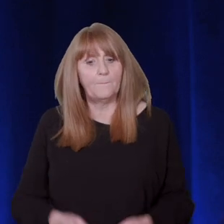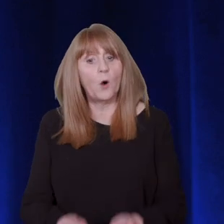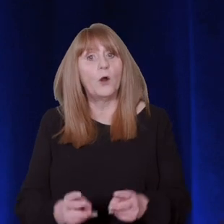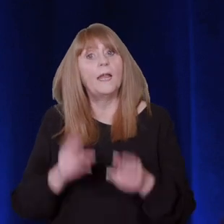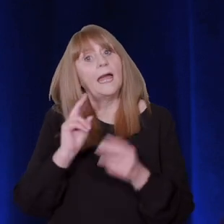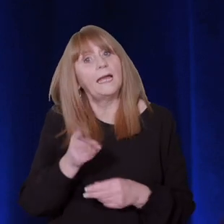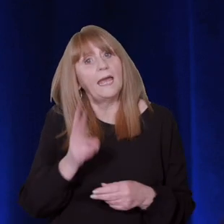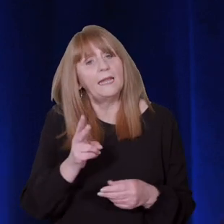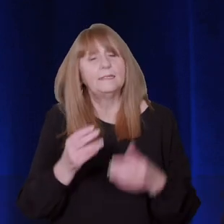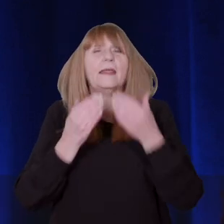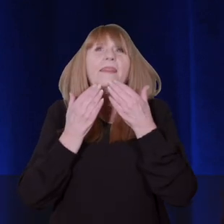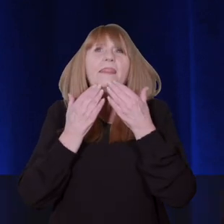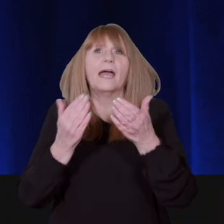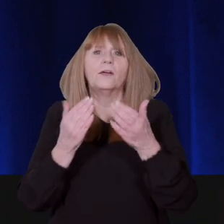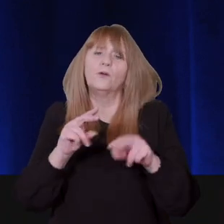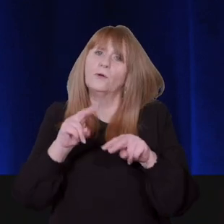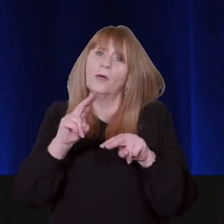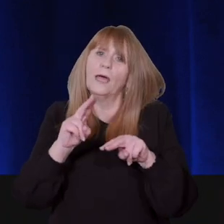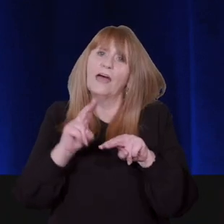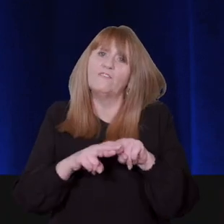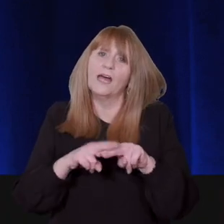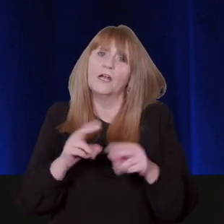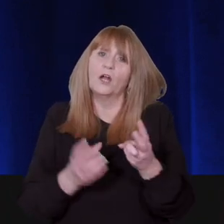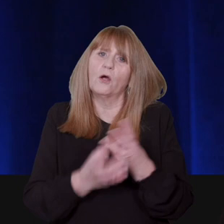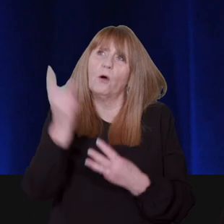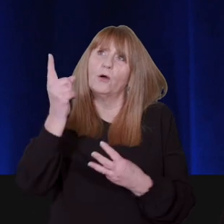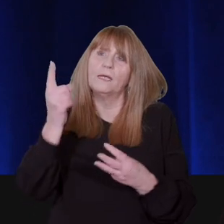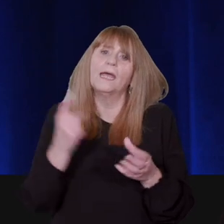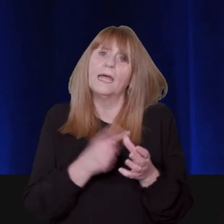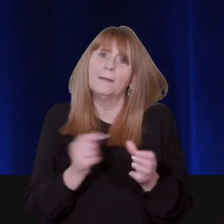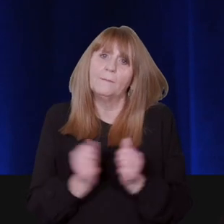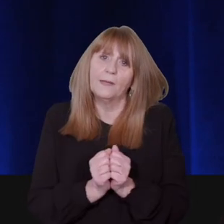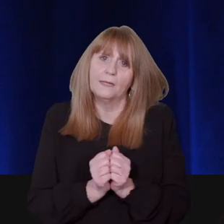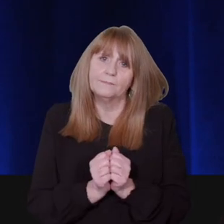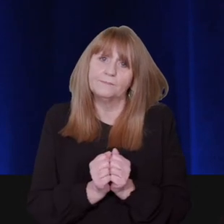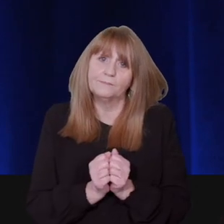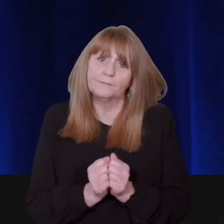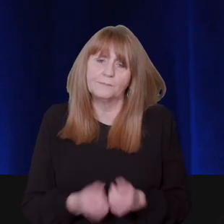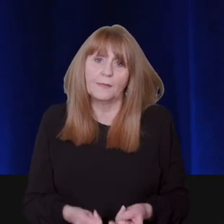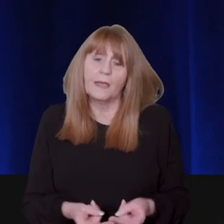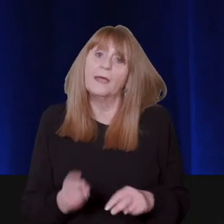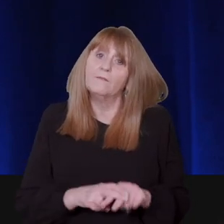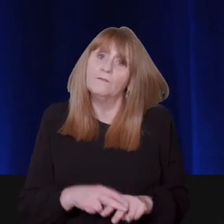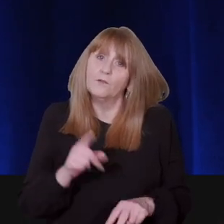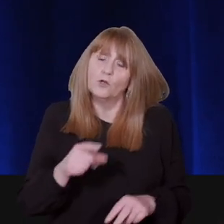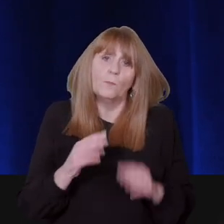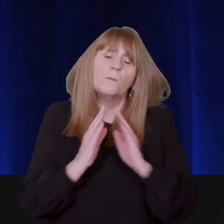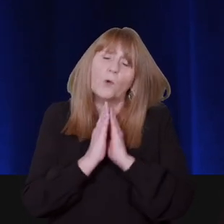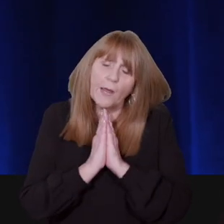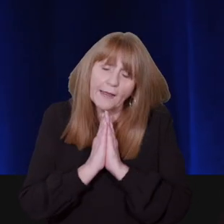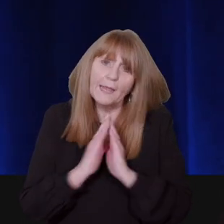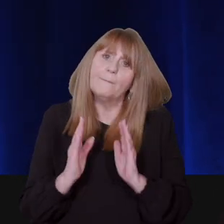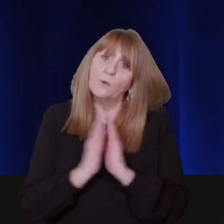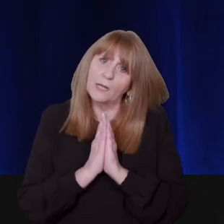God. Amen. If you said that prayer, I want you to let us know, because we have a booklet we want to give you. It's the beginnings